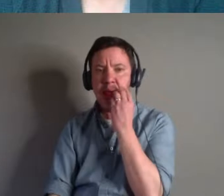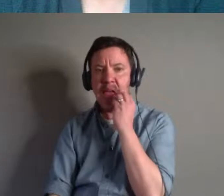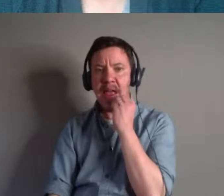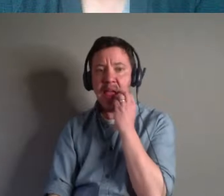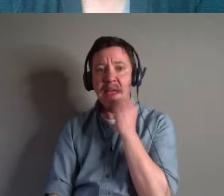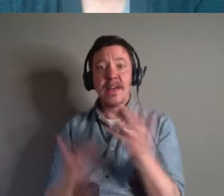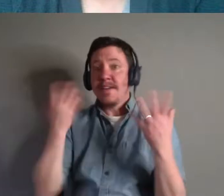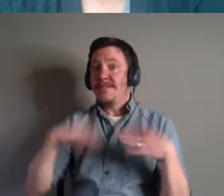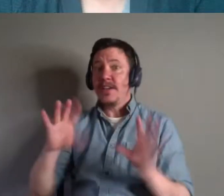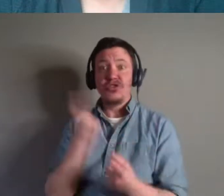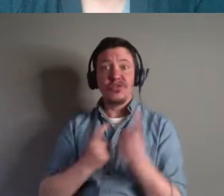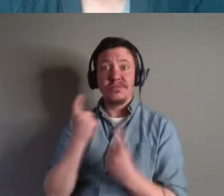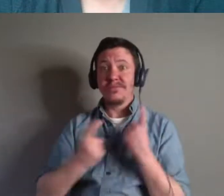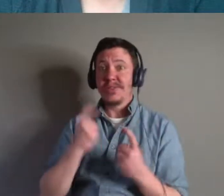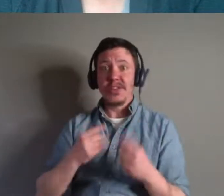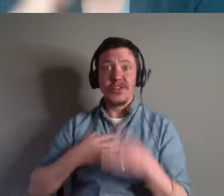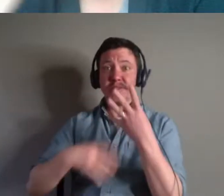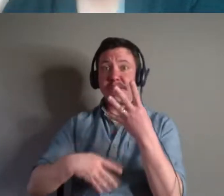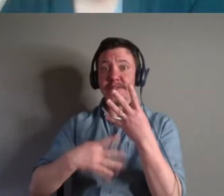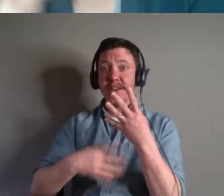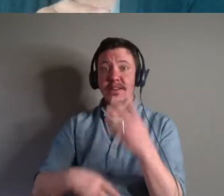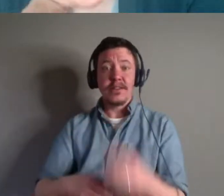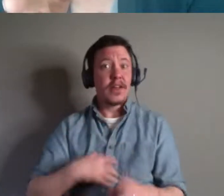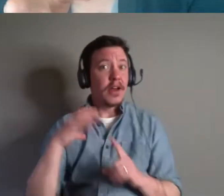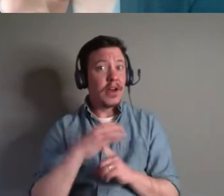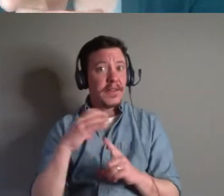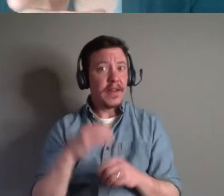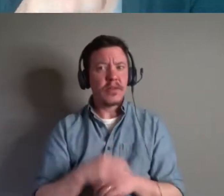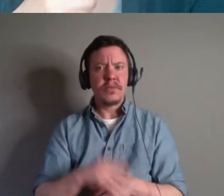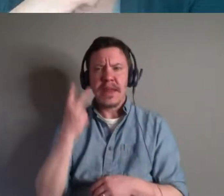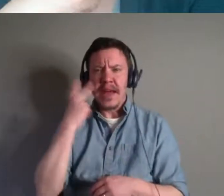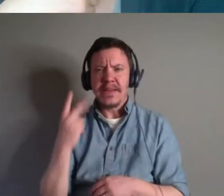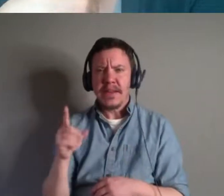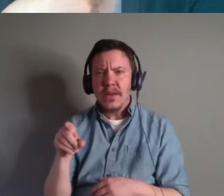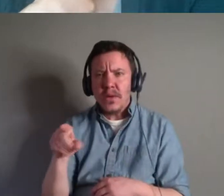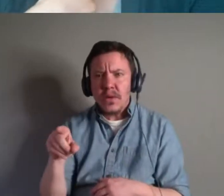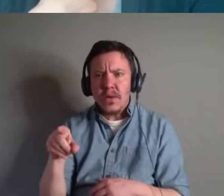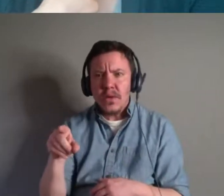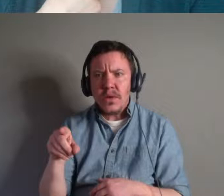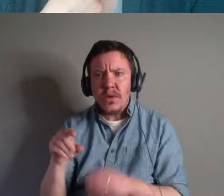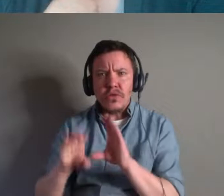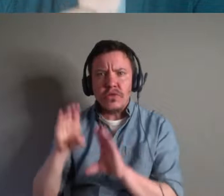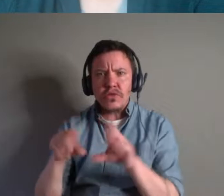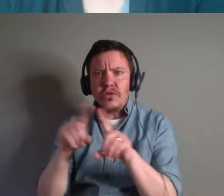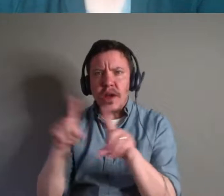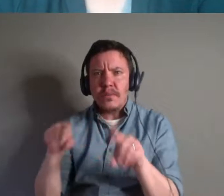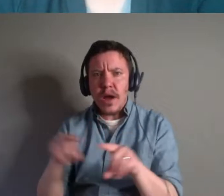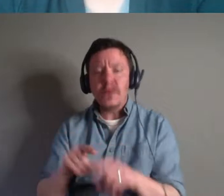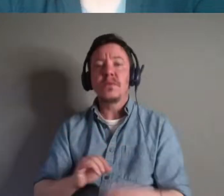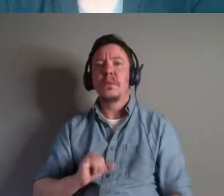That is all the questions I have in my feed. Awesome. And then I see one here in the chat. Oh, right.